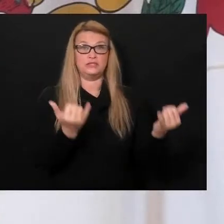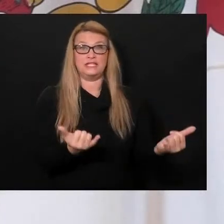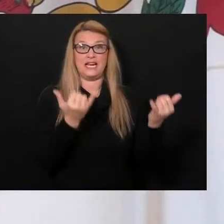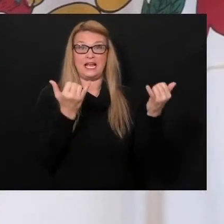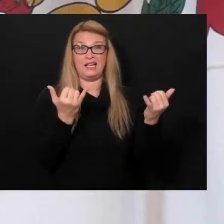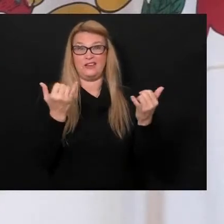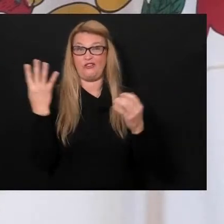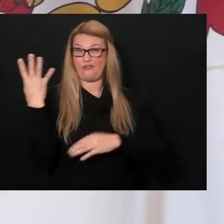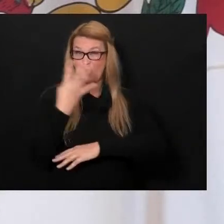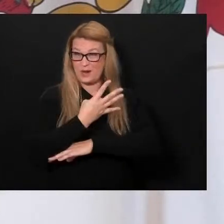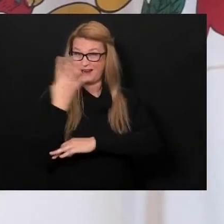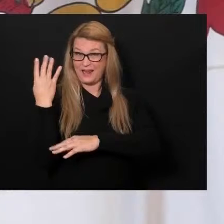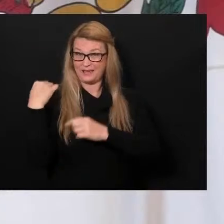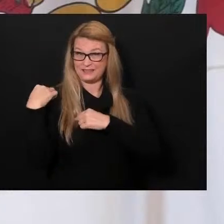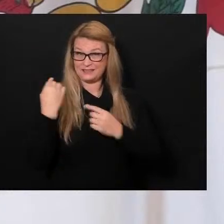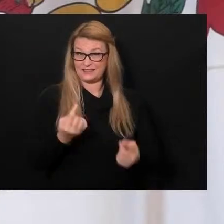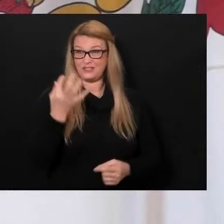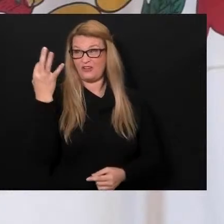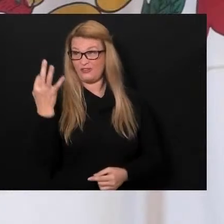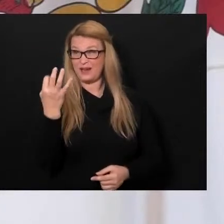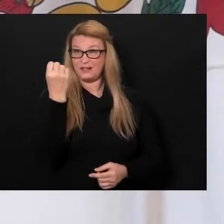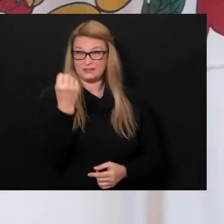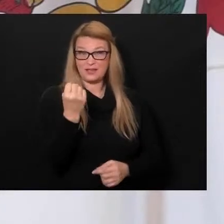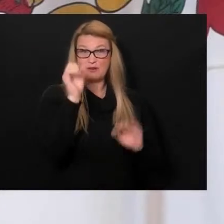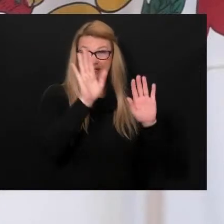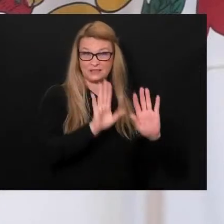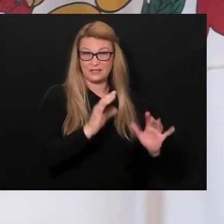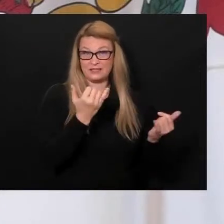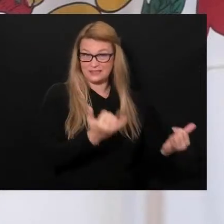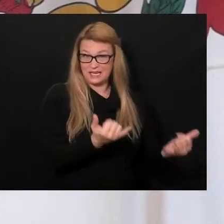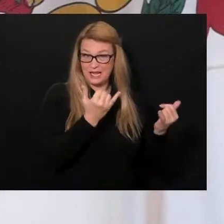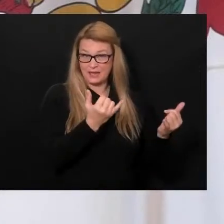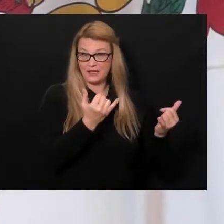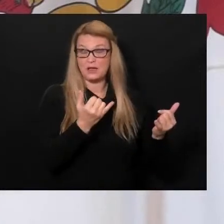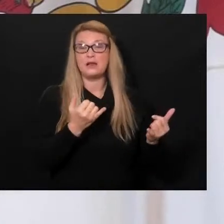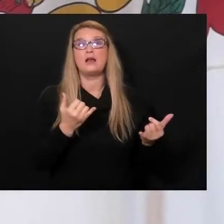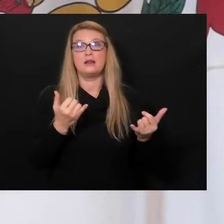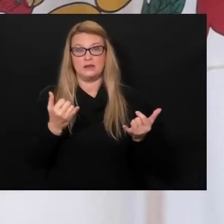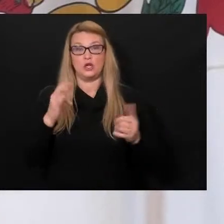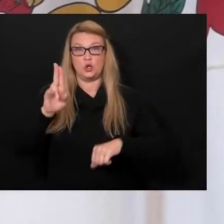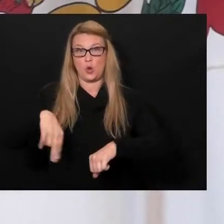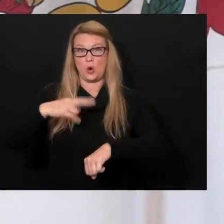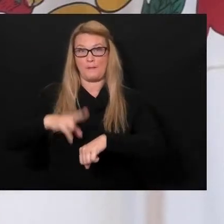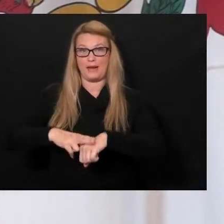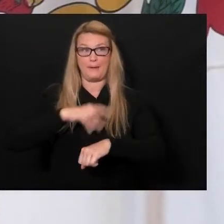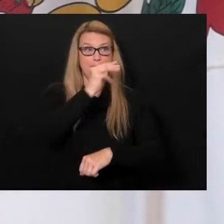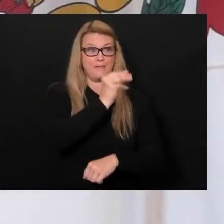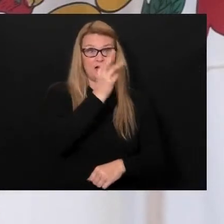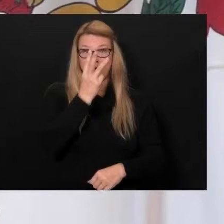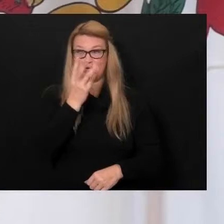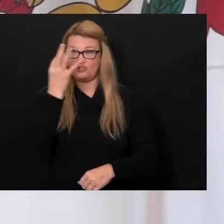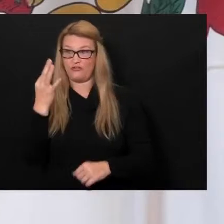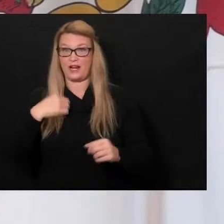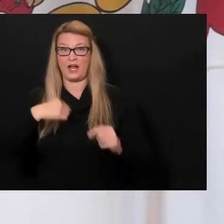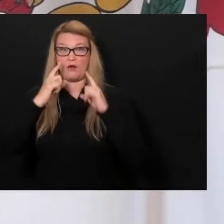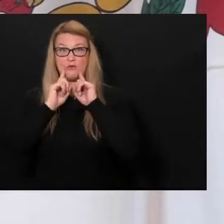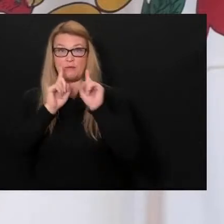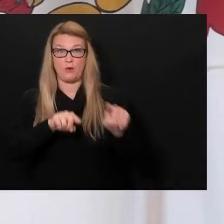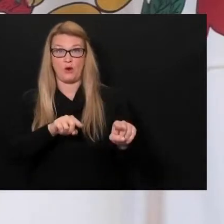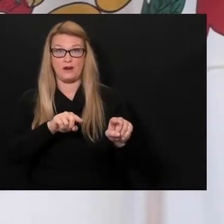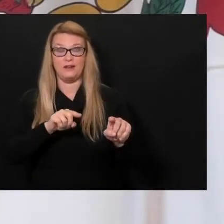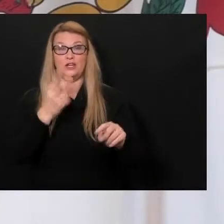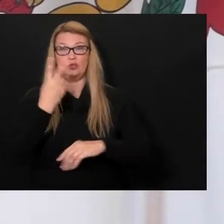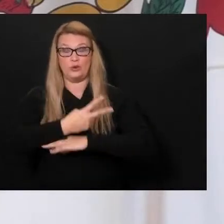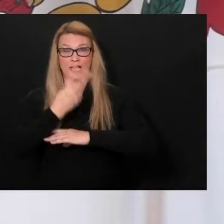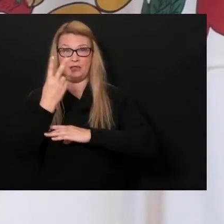4 days. We've been Friday, Saturday, Sunday, and then today. And normally our briefings Monday, Wednesday, and Friday, we go 2 days. So